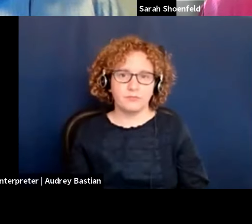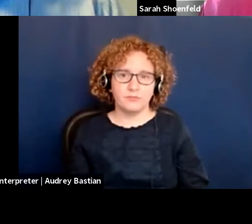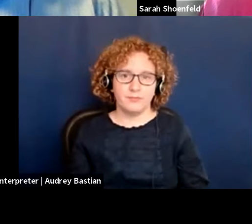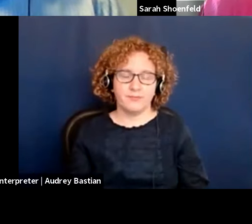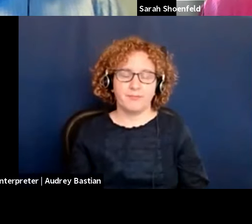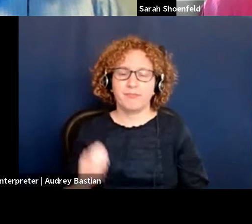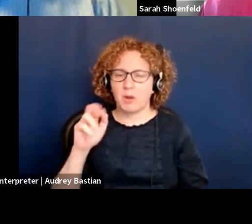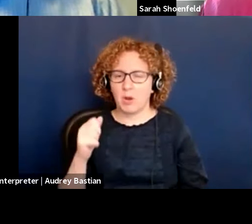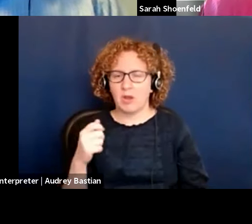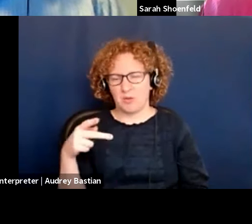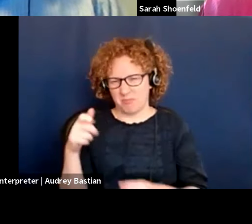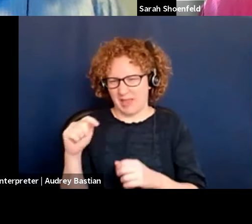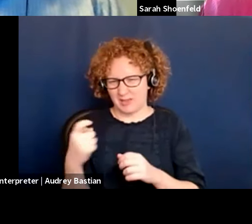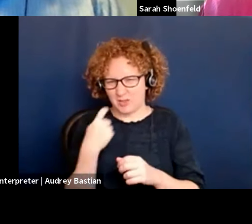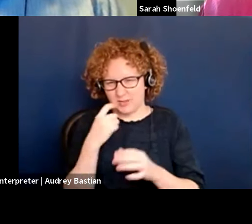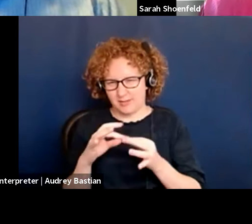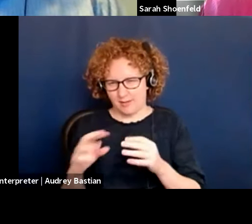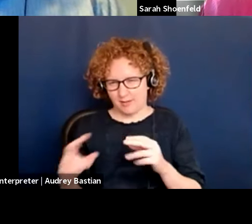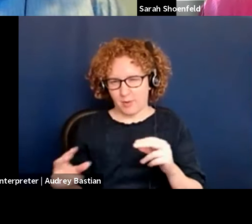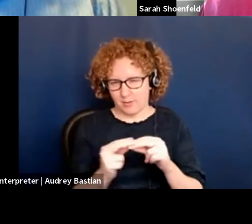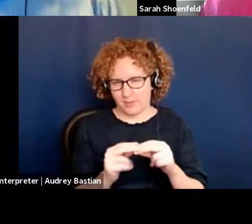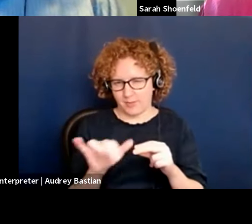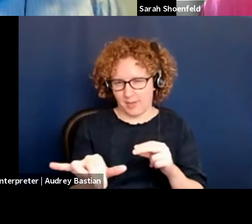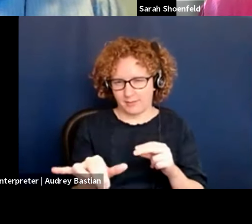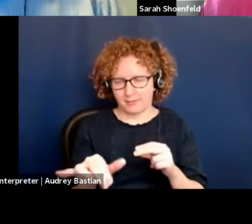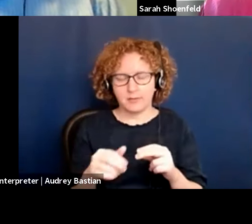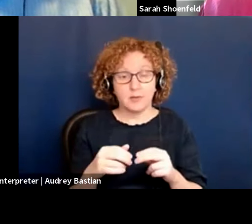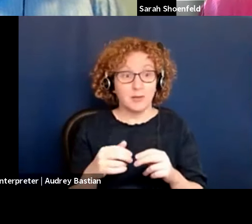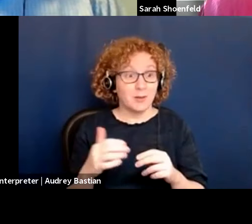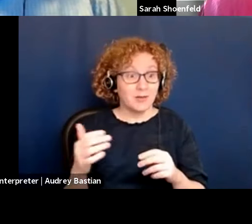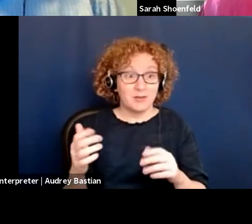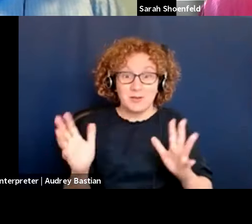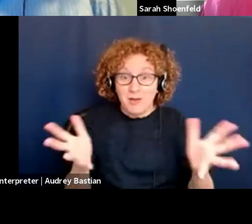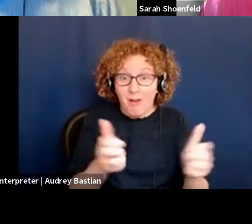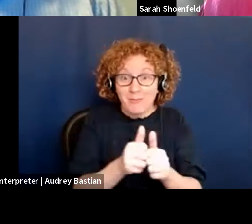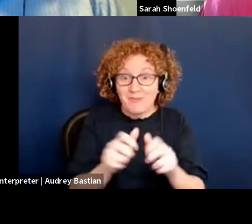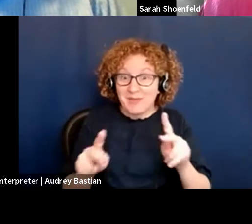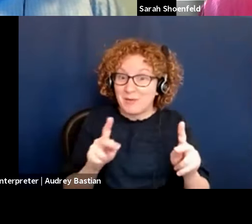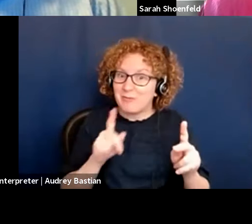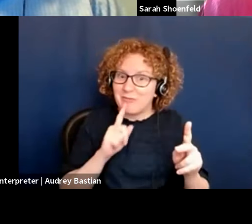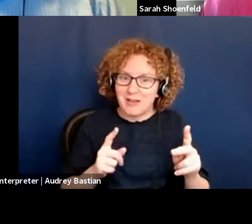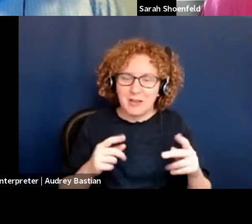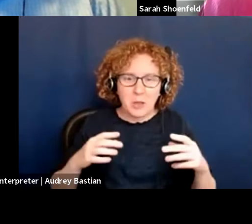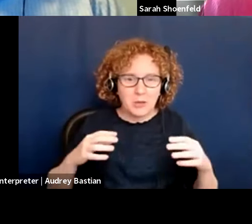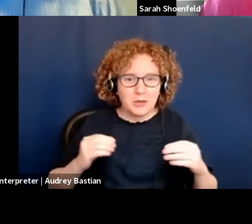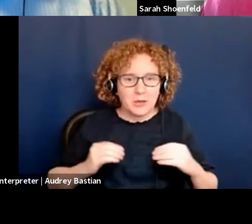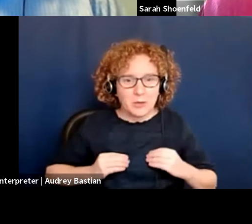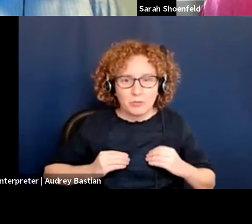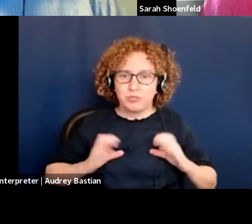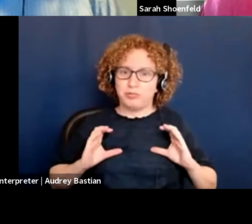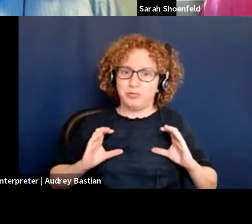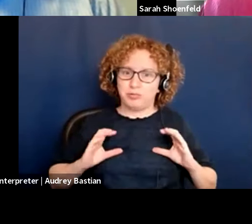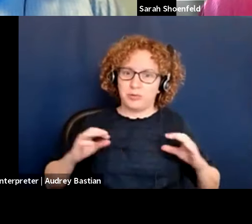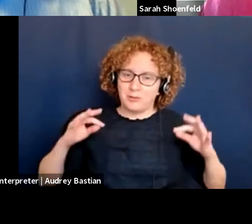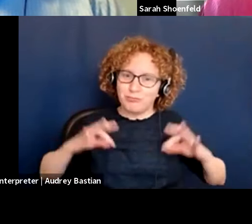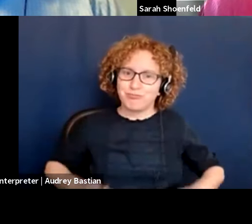What Pat just said, that just familiar, talking to people does a lot of good. That fear goes away